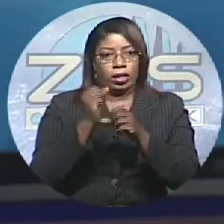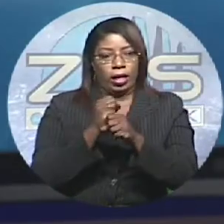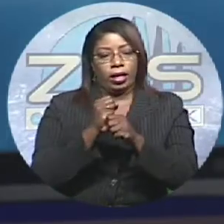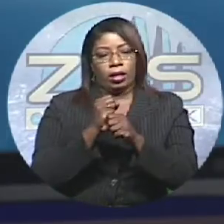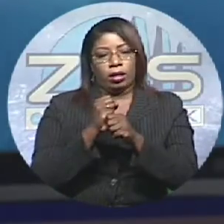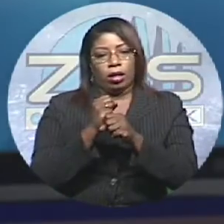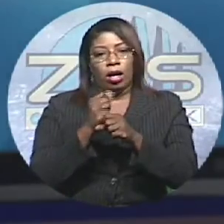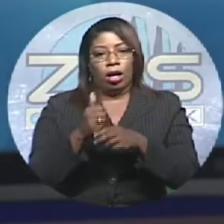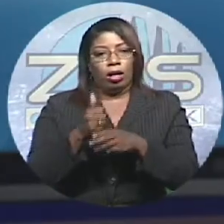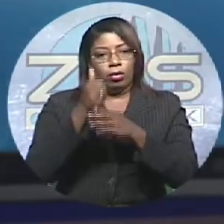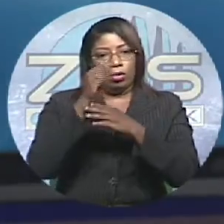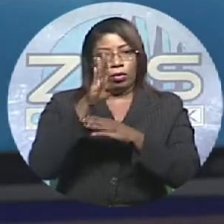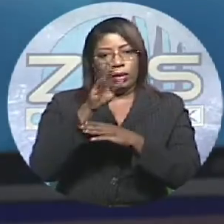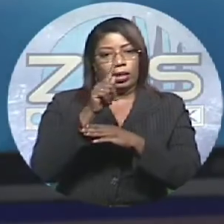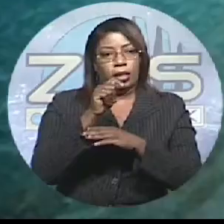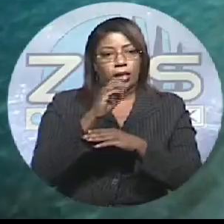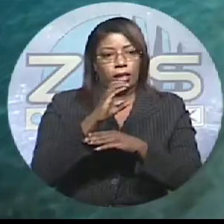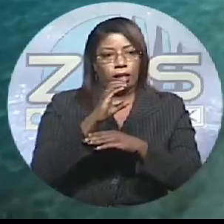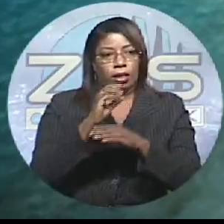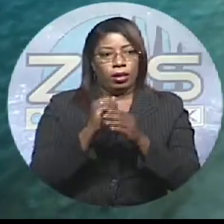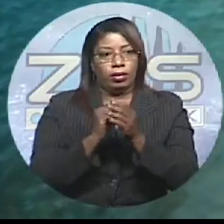boost from BTC.